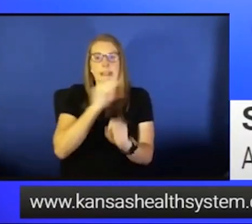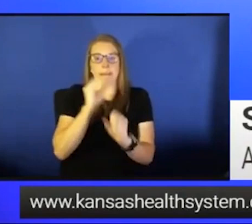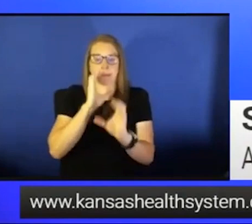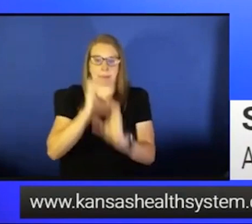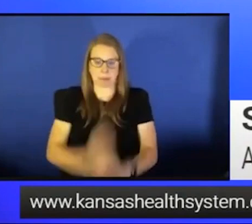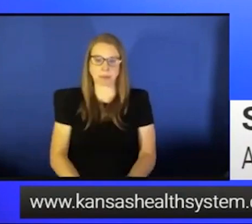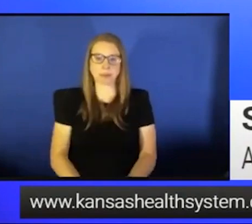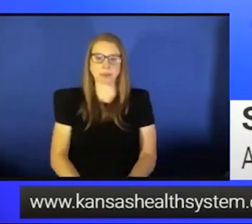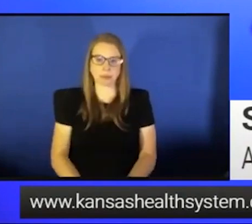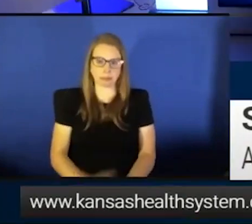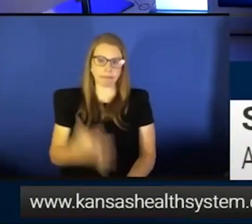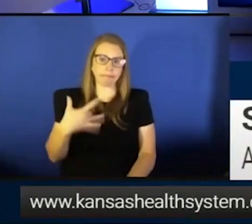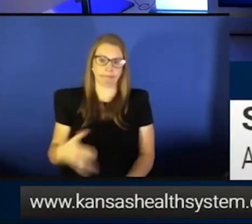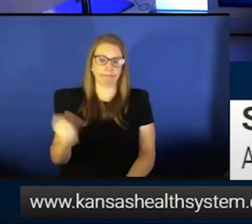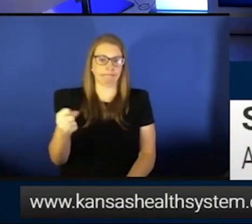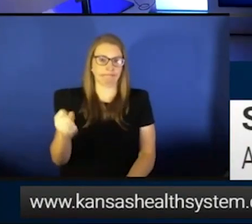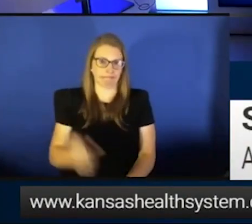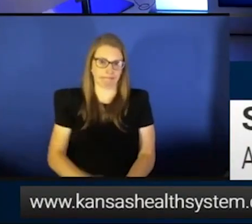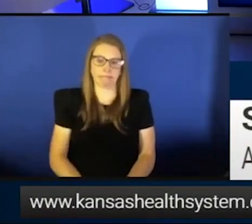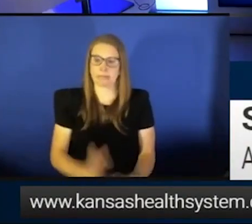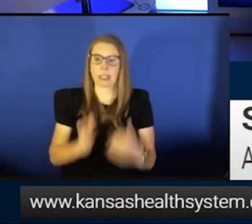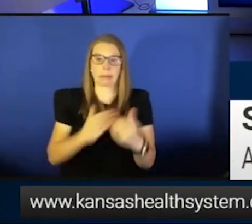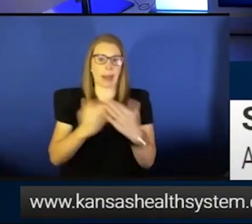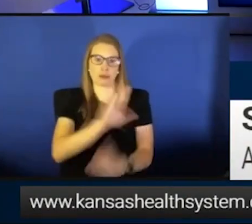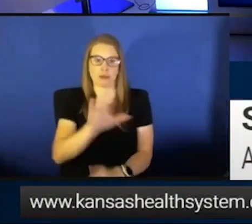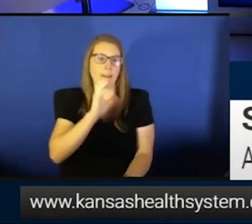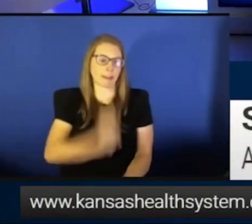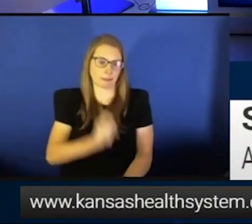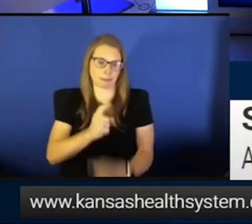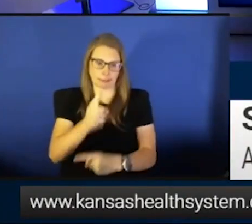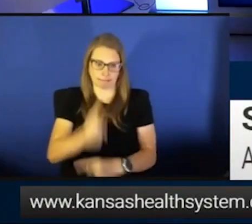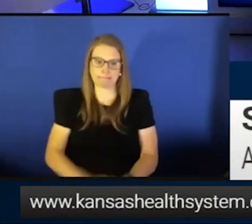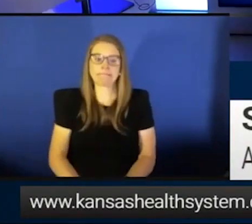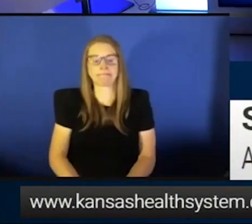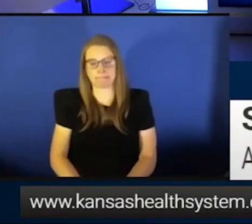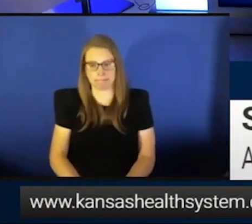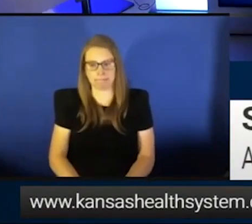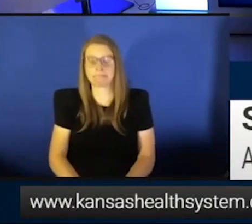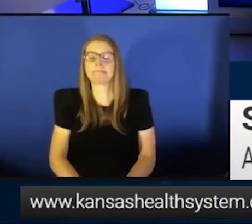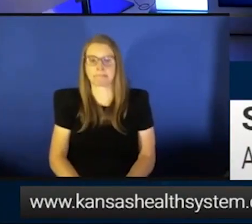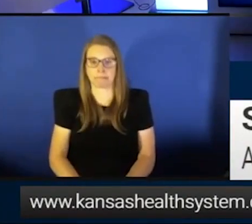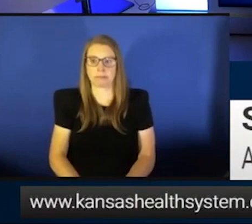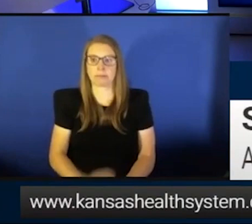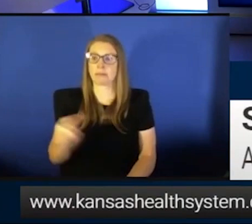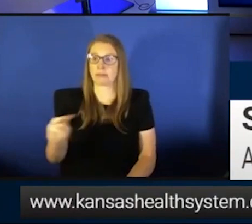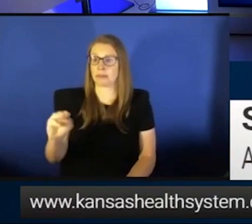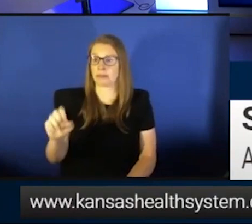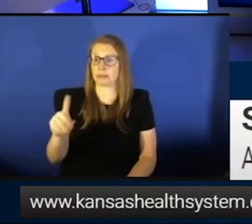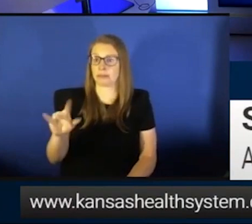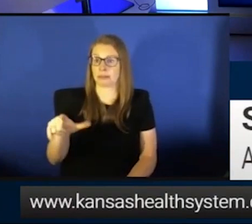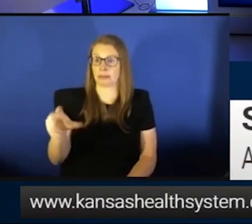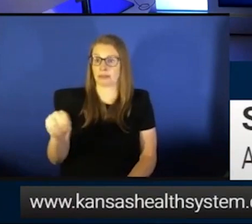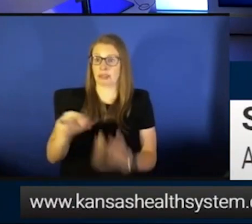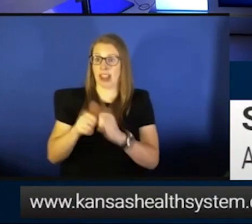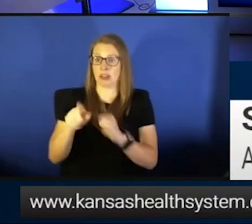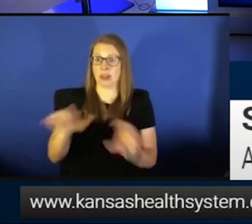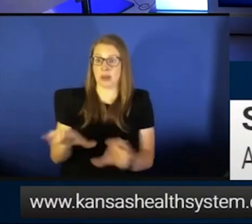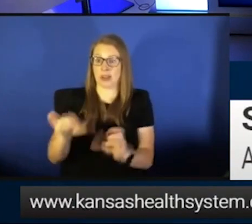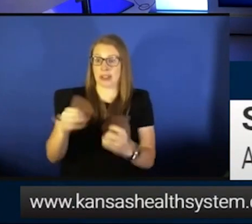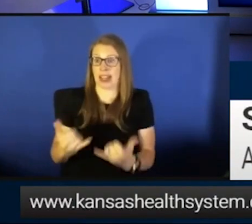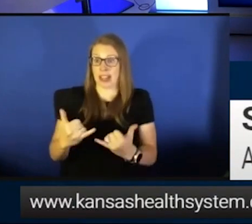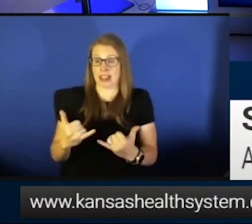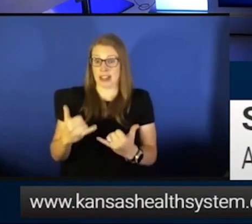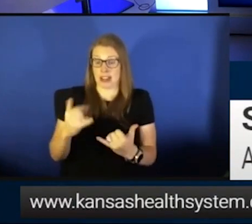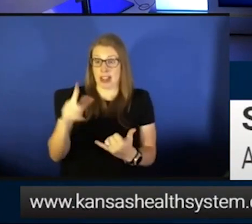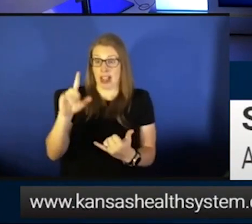pretty typical. Yes. No matter what your age is. Exactly. Madeline, how are you doing today? Are you back you're on the ice